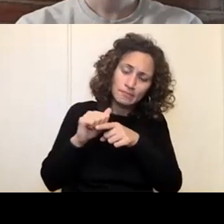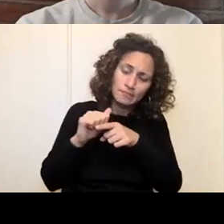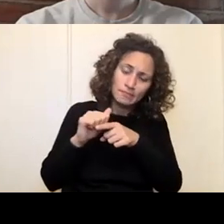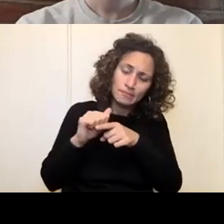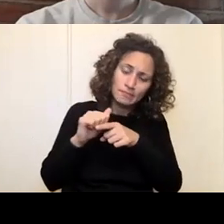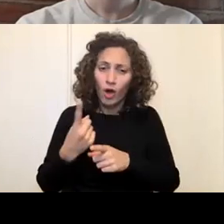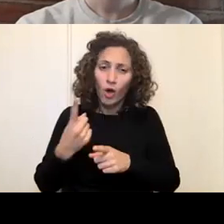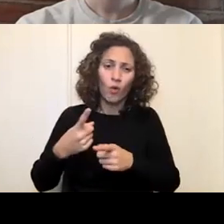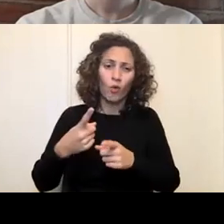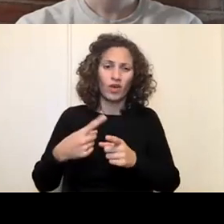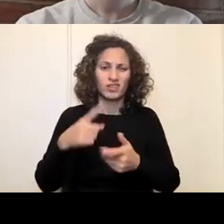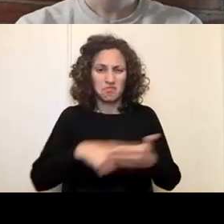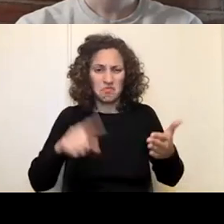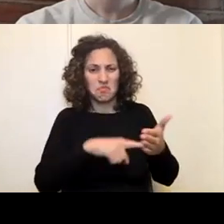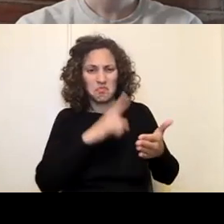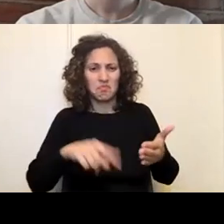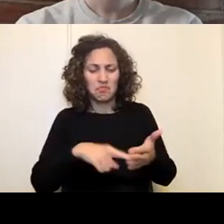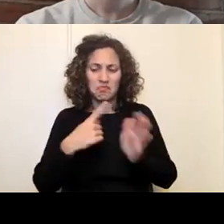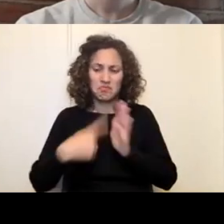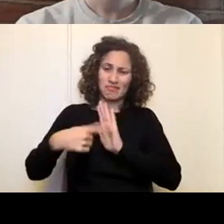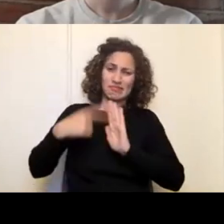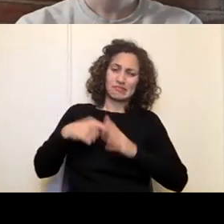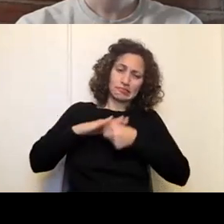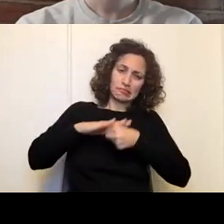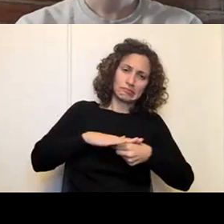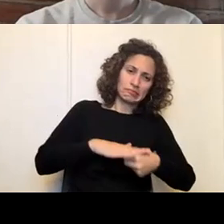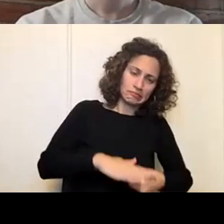the injustices that we see.